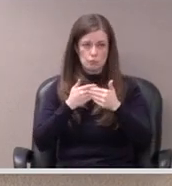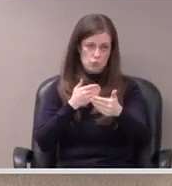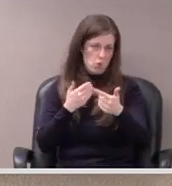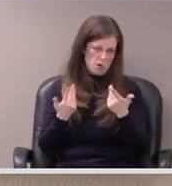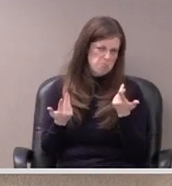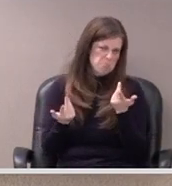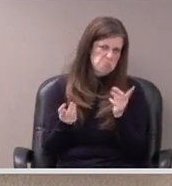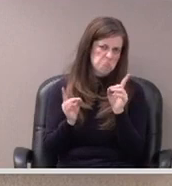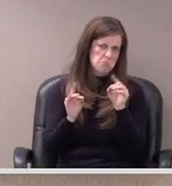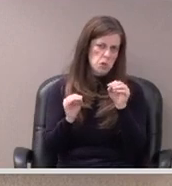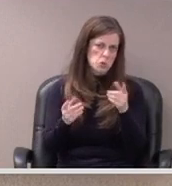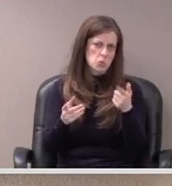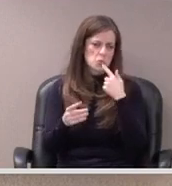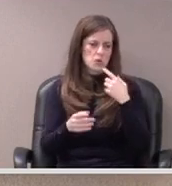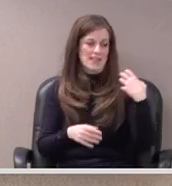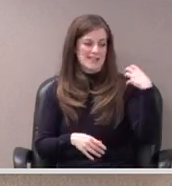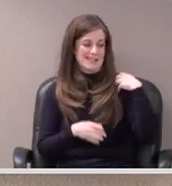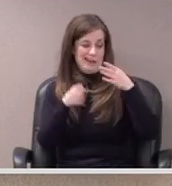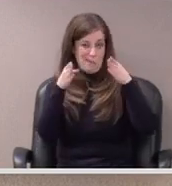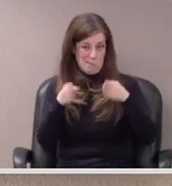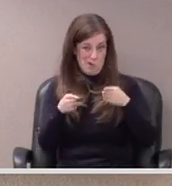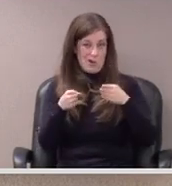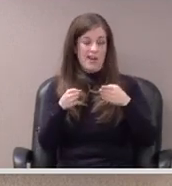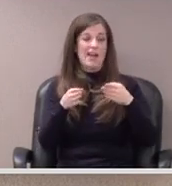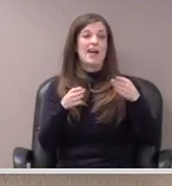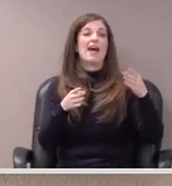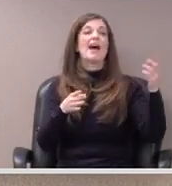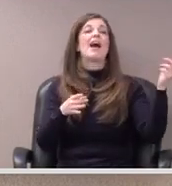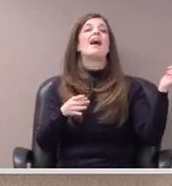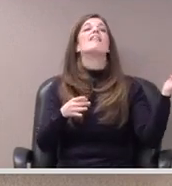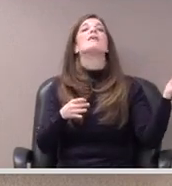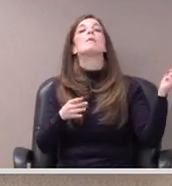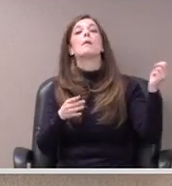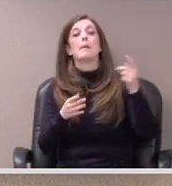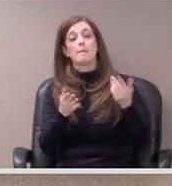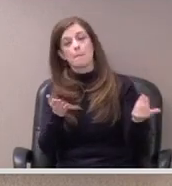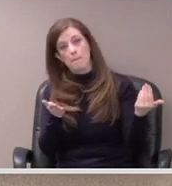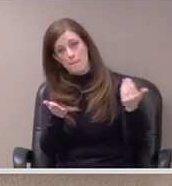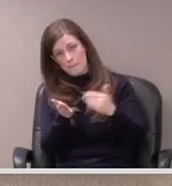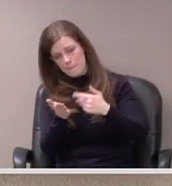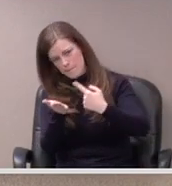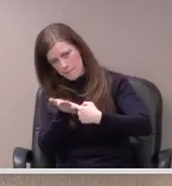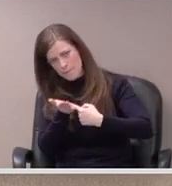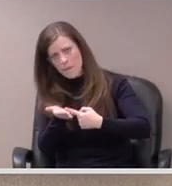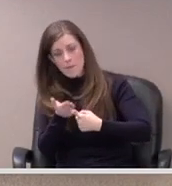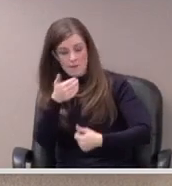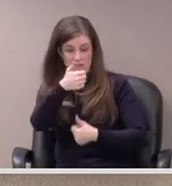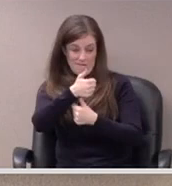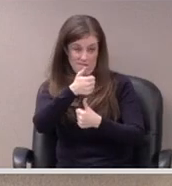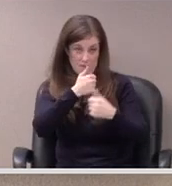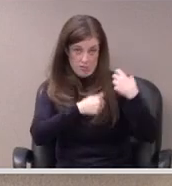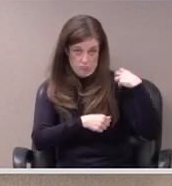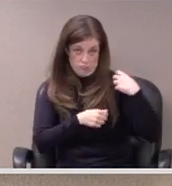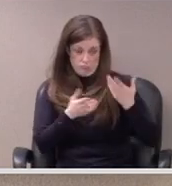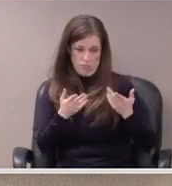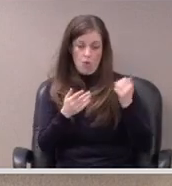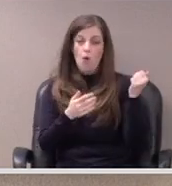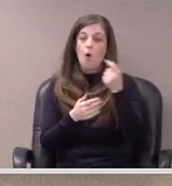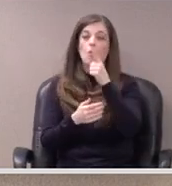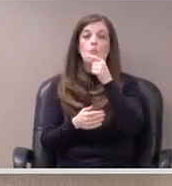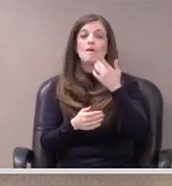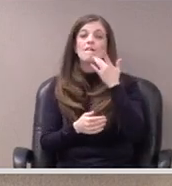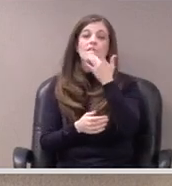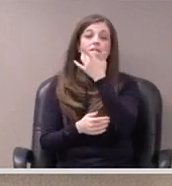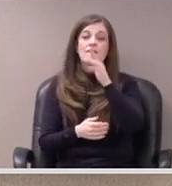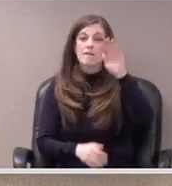and do the chairperson, and then we will come back and do the vice chairperson. All those in favor